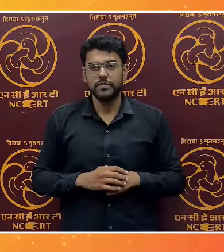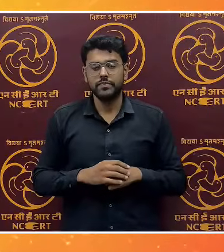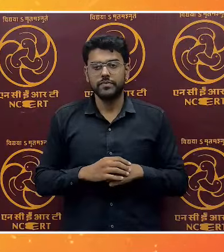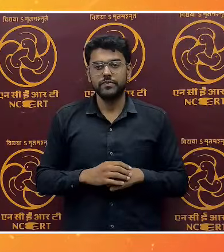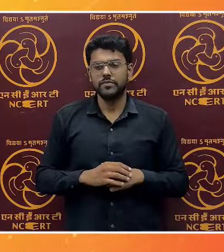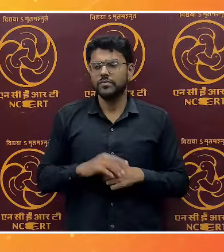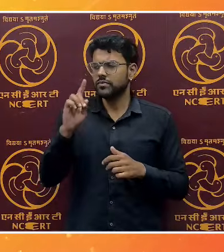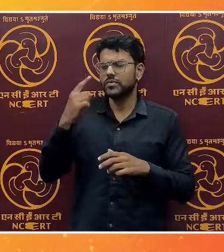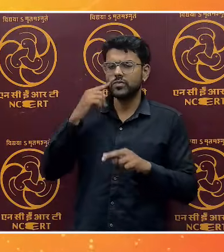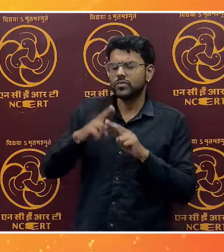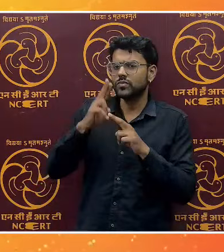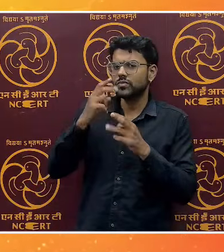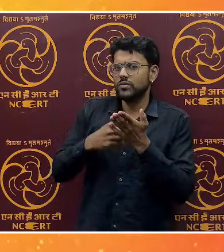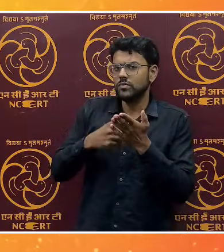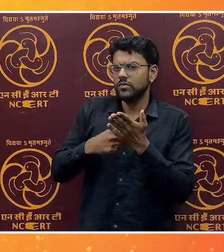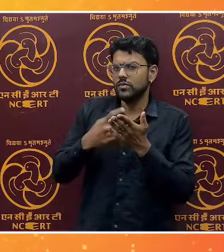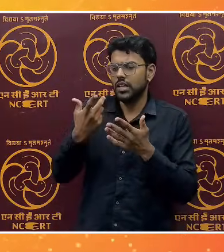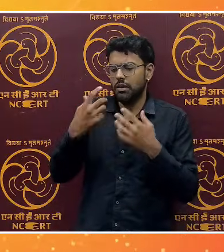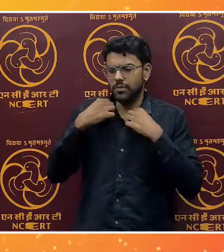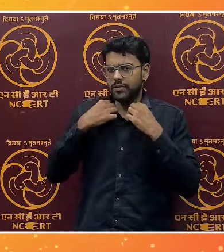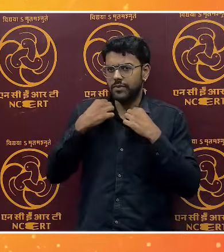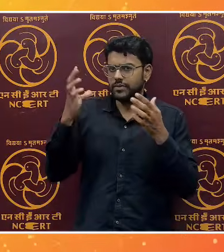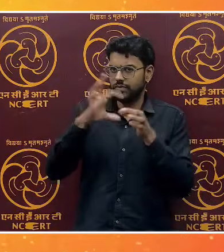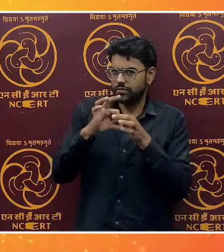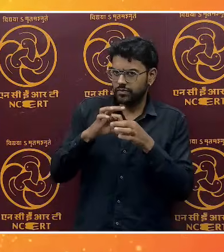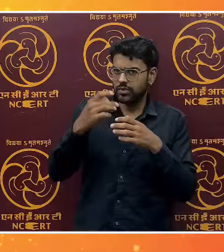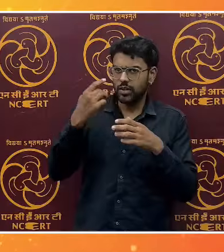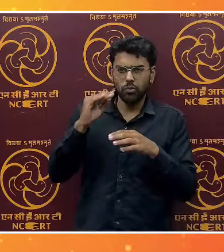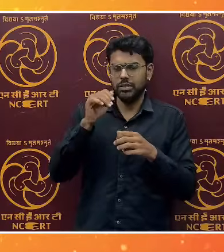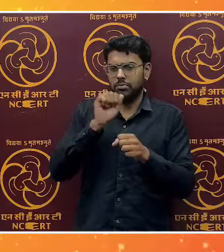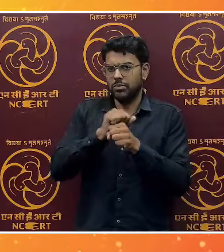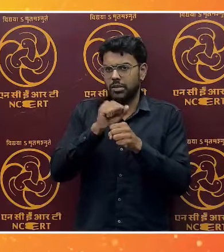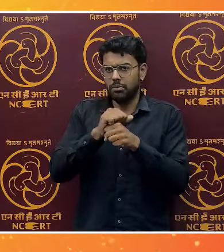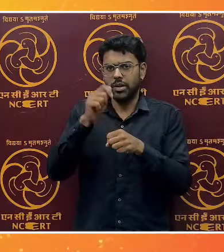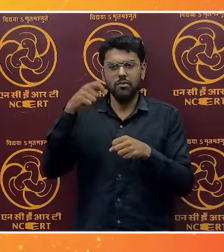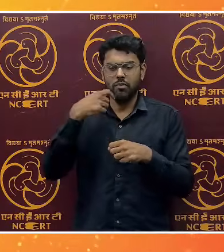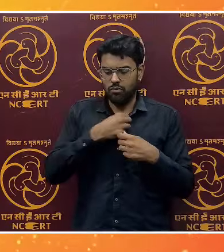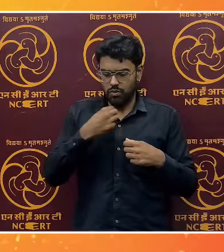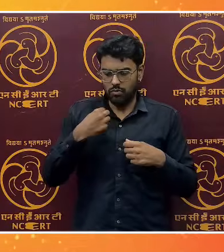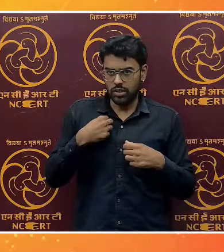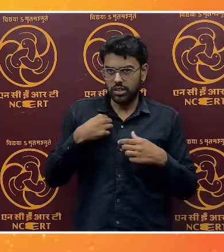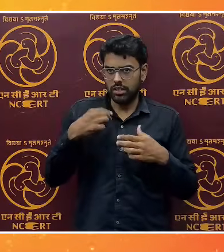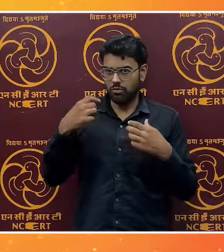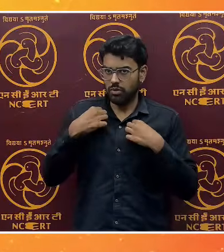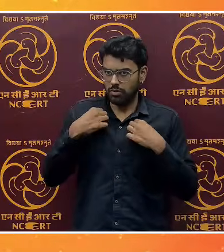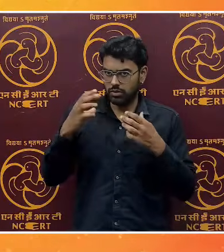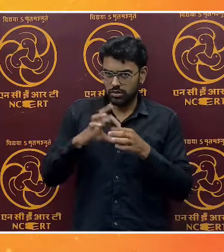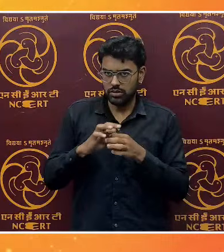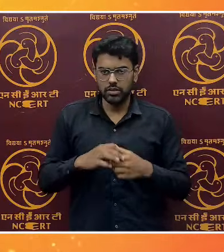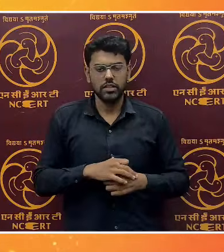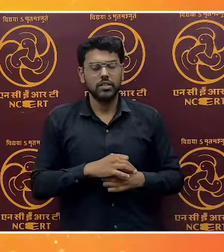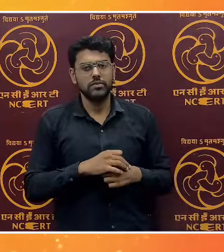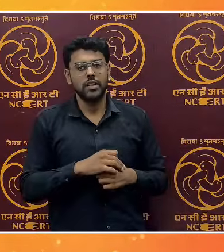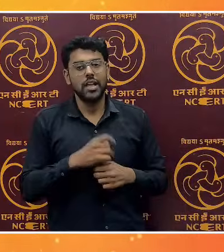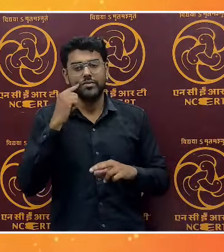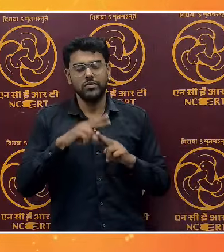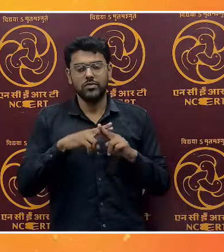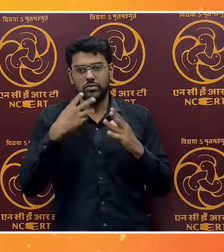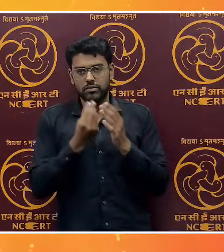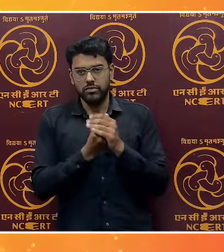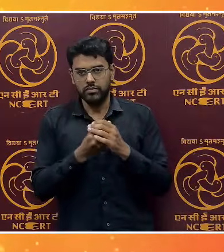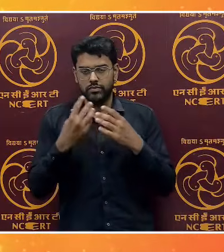and now, what is the role of the outfit that you're wearing when it comes to placing the microphone at the right level? As you can see, we are the